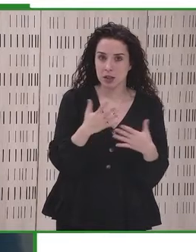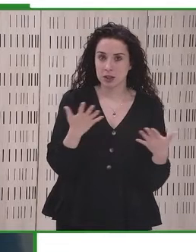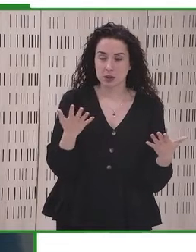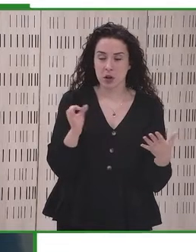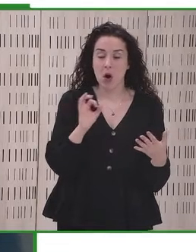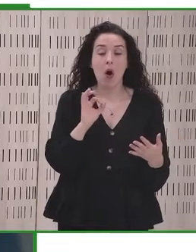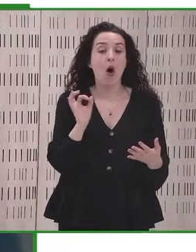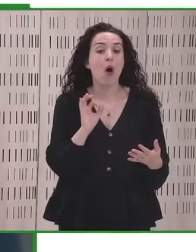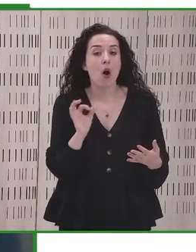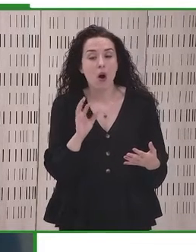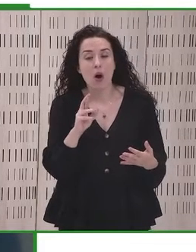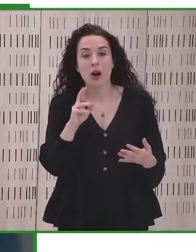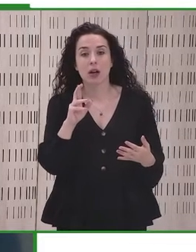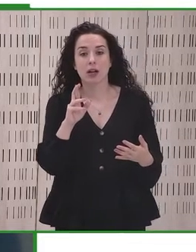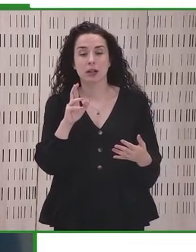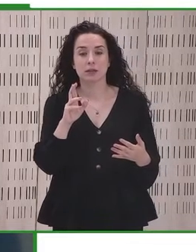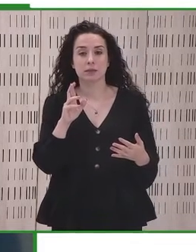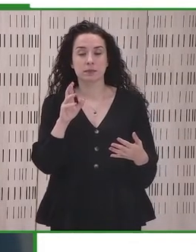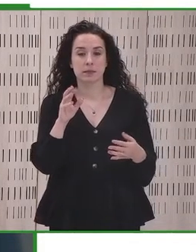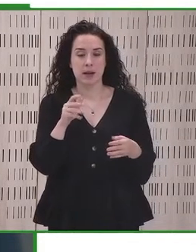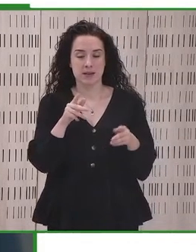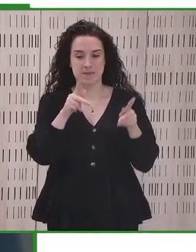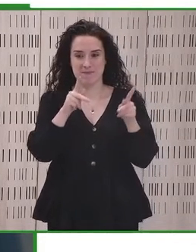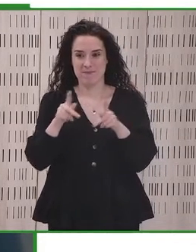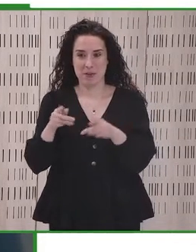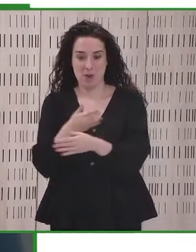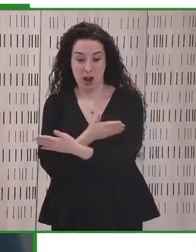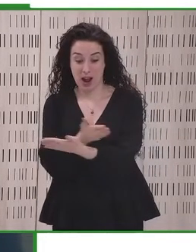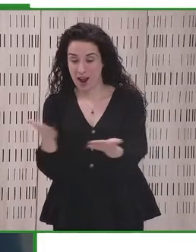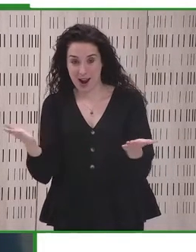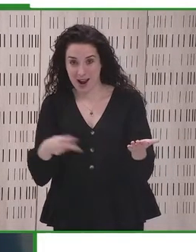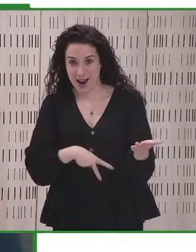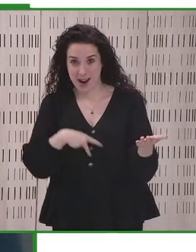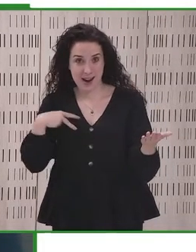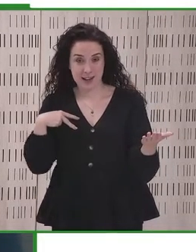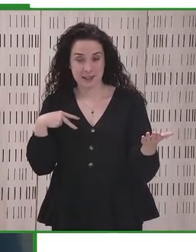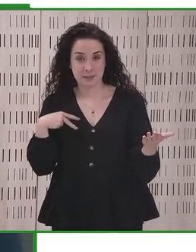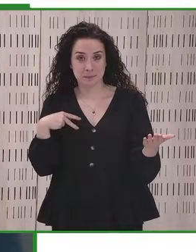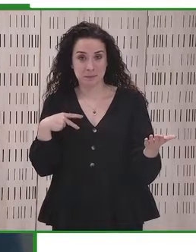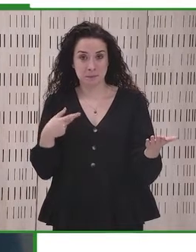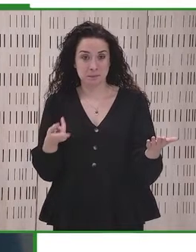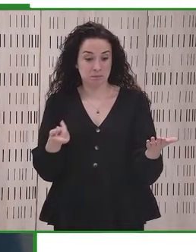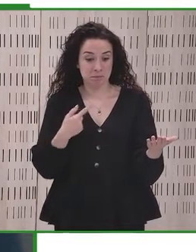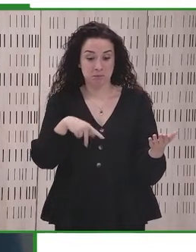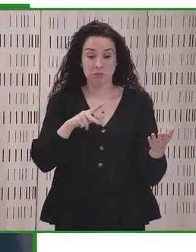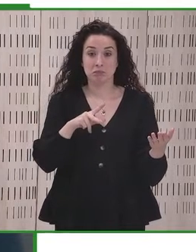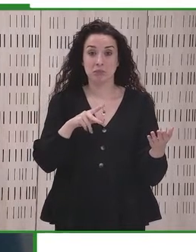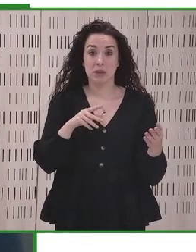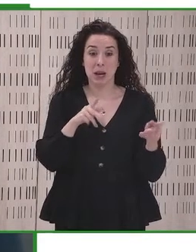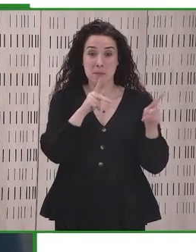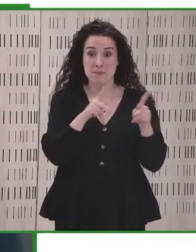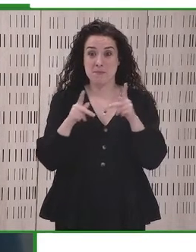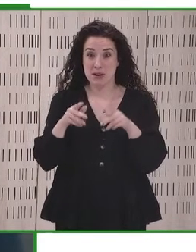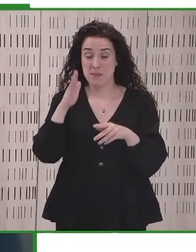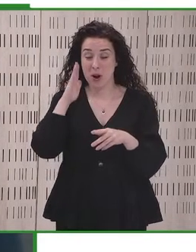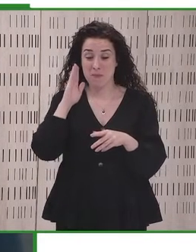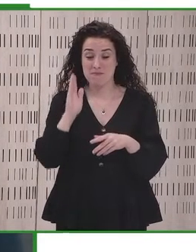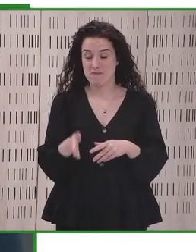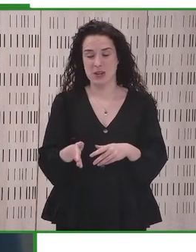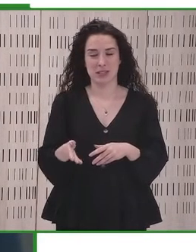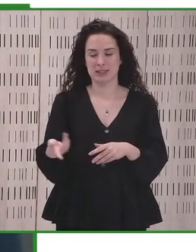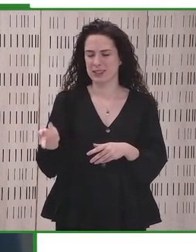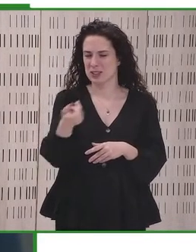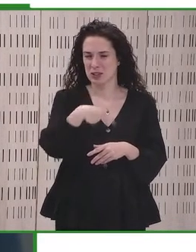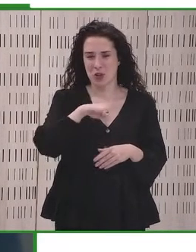people that work as part of the company or as